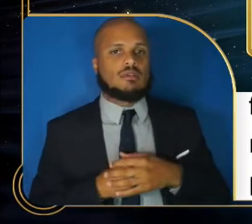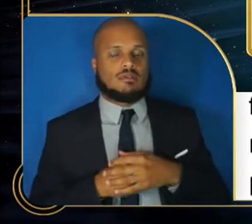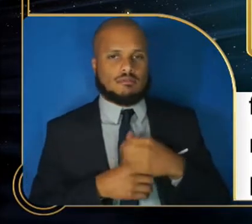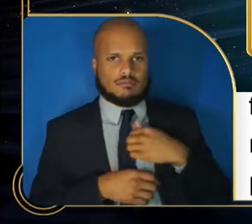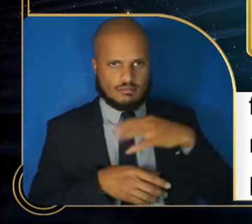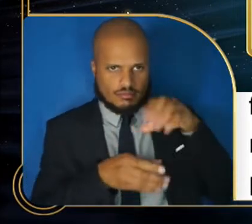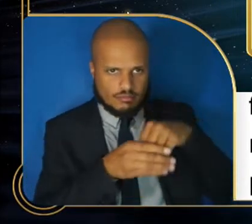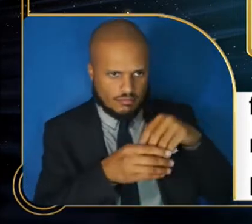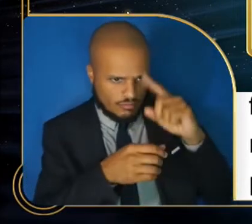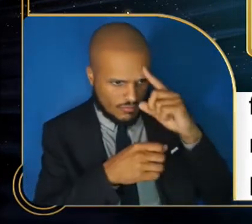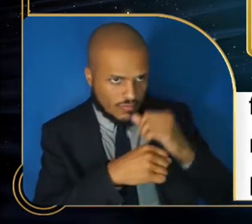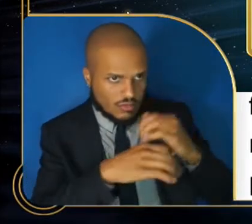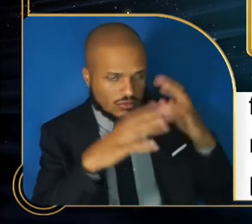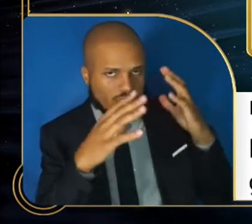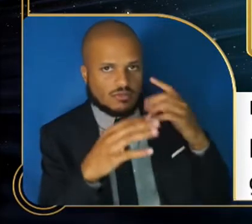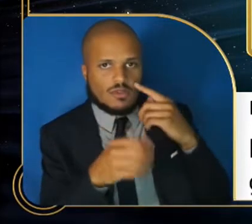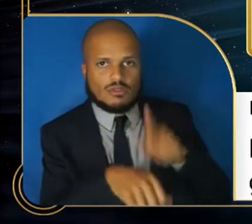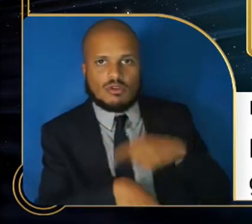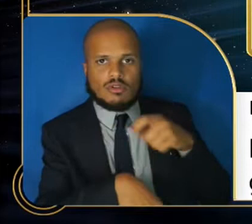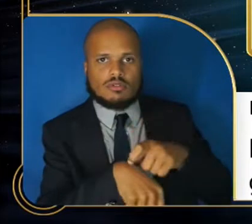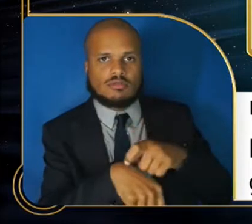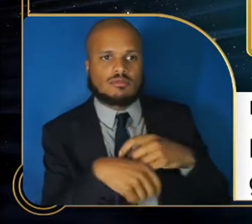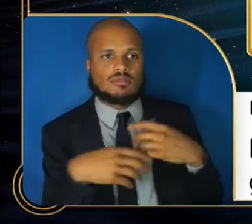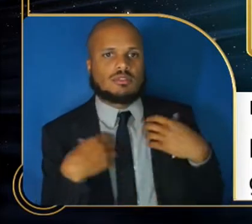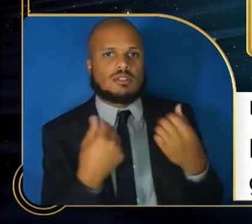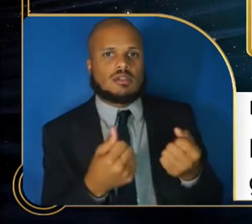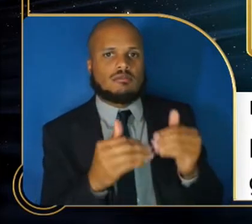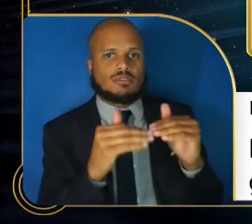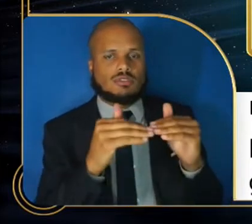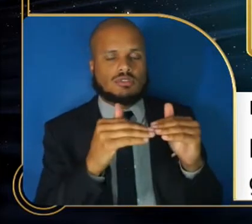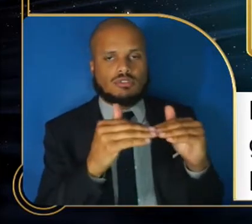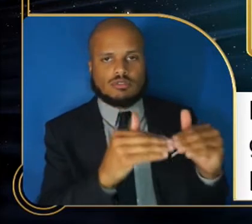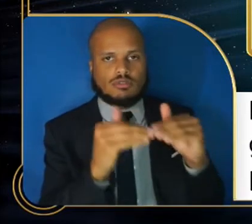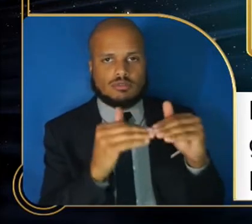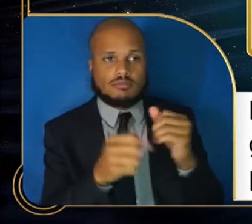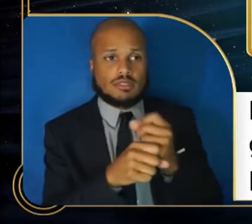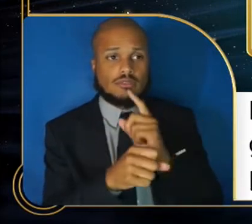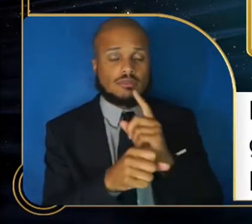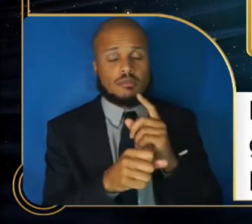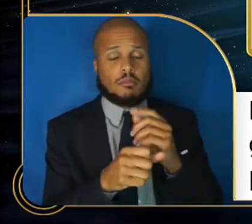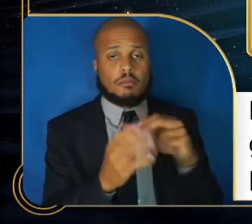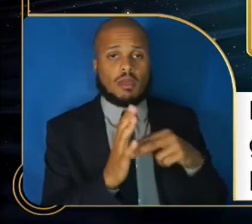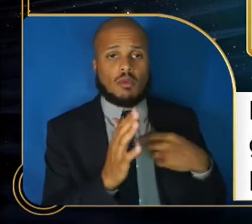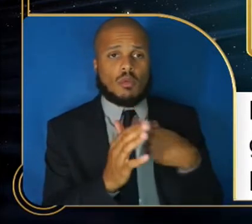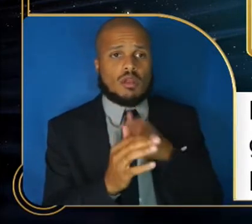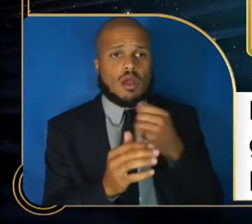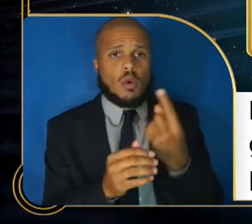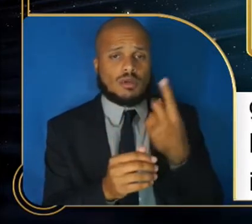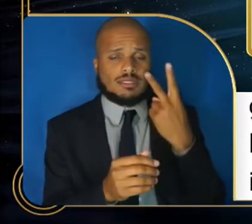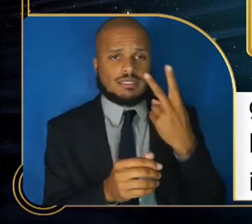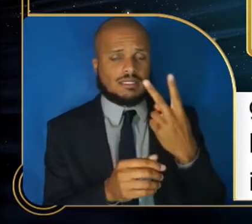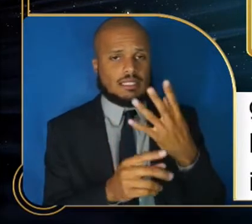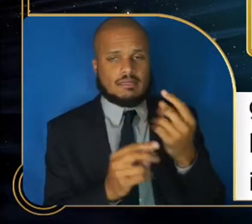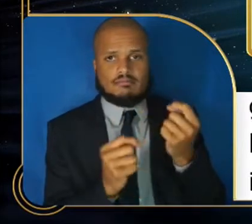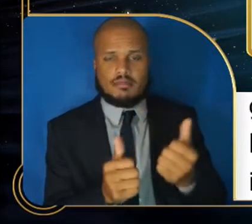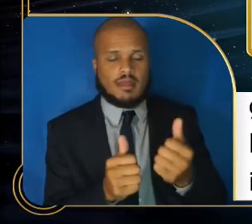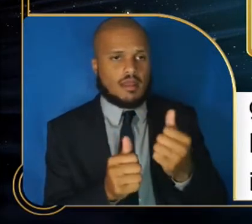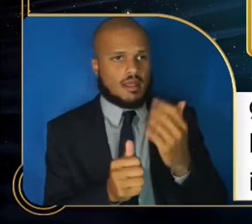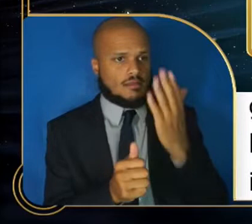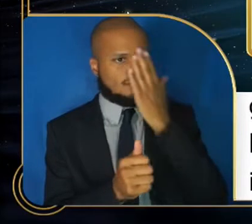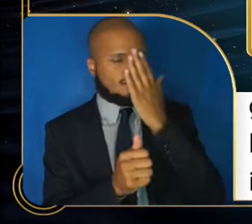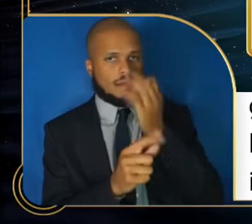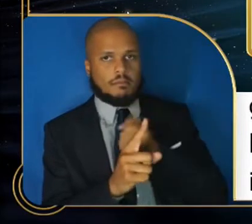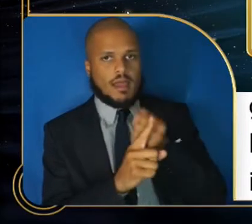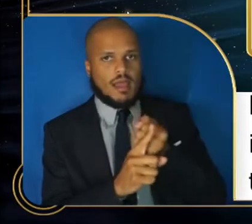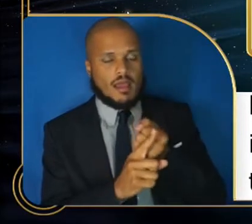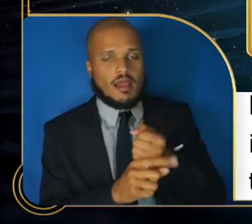for long-term healing justice and liberation means that we don't always see the immediate or direct impacts of our work. We hope that we plant